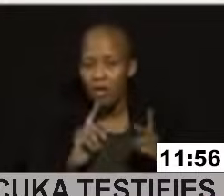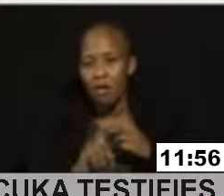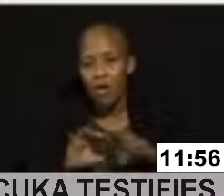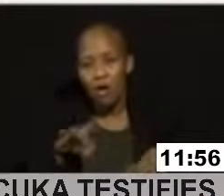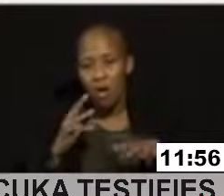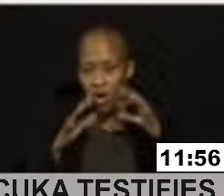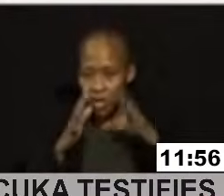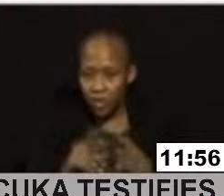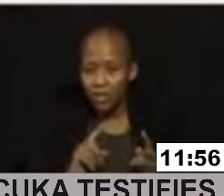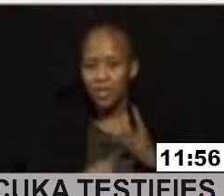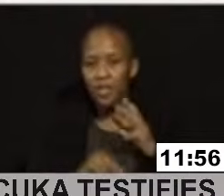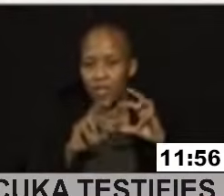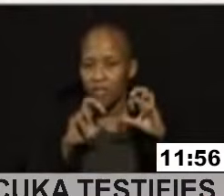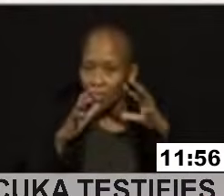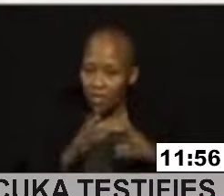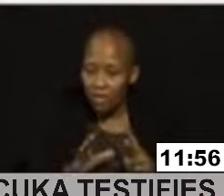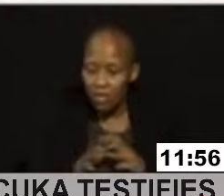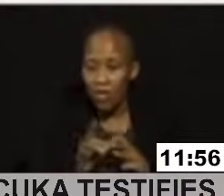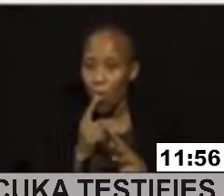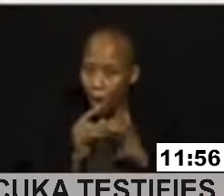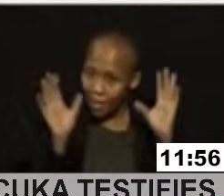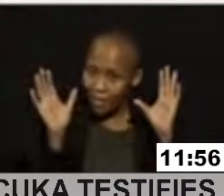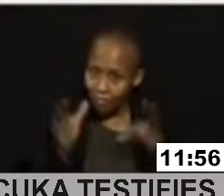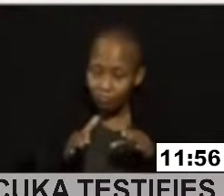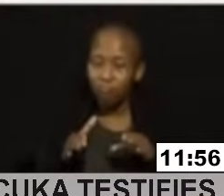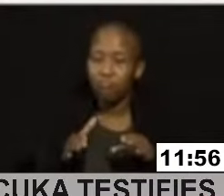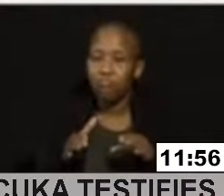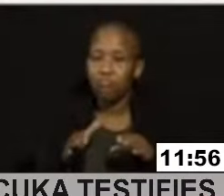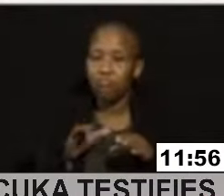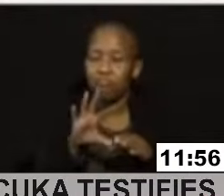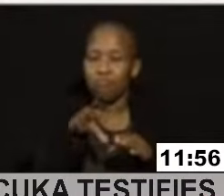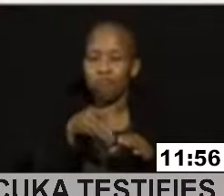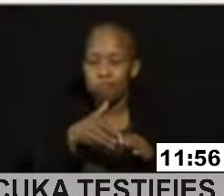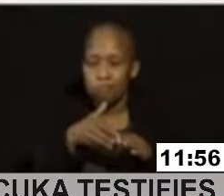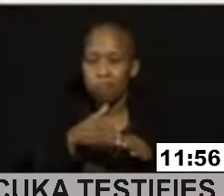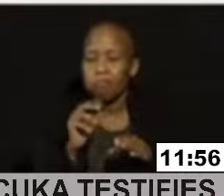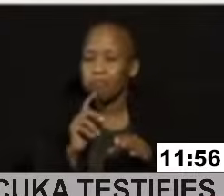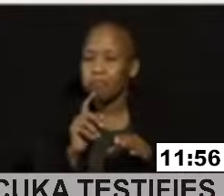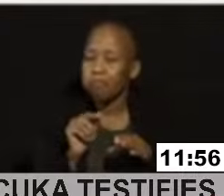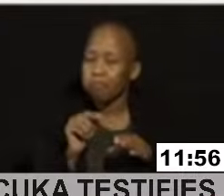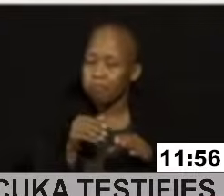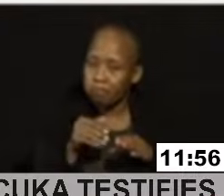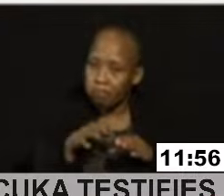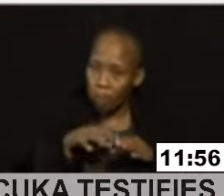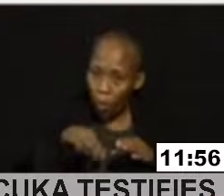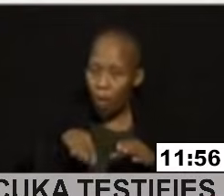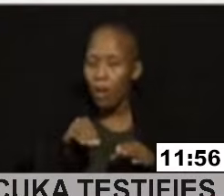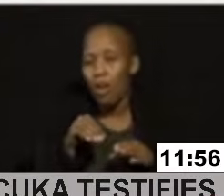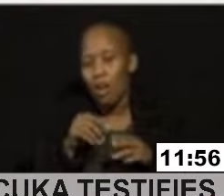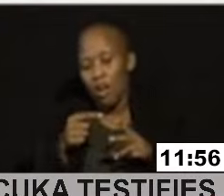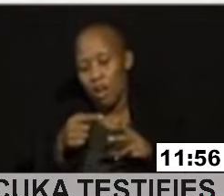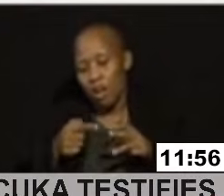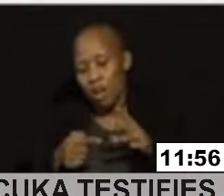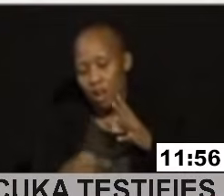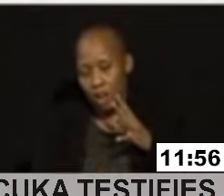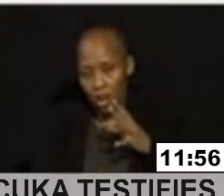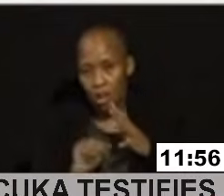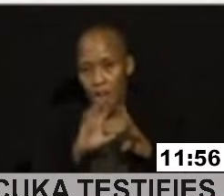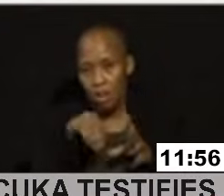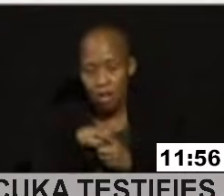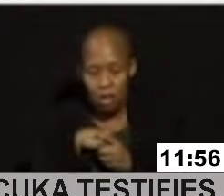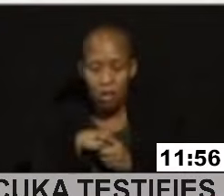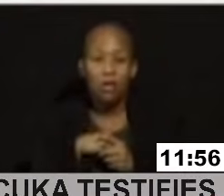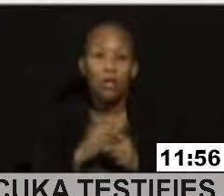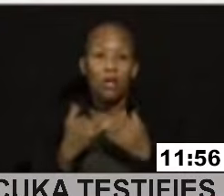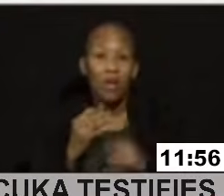investigators, all working together in one particular project. And so it was very difficult just to